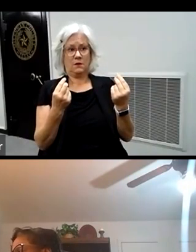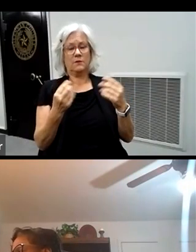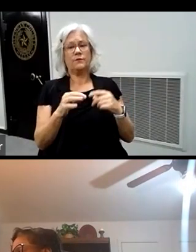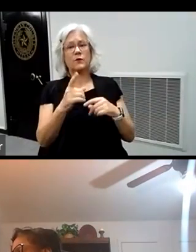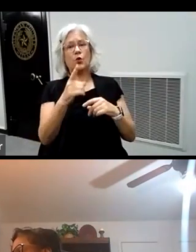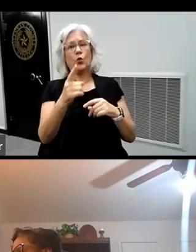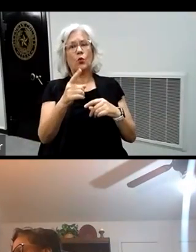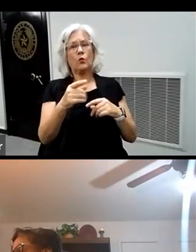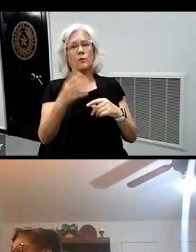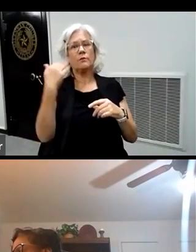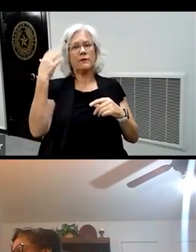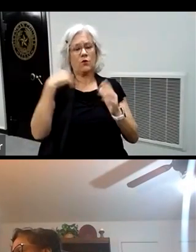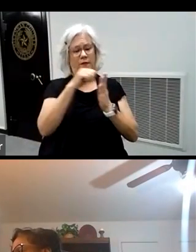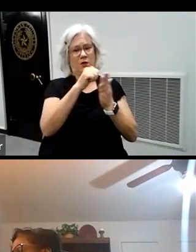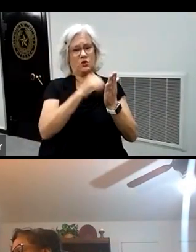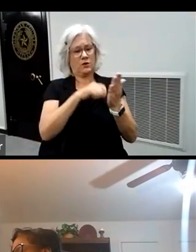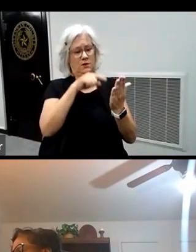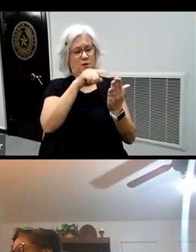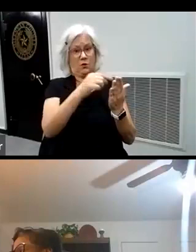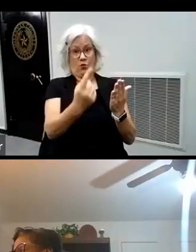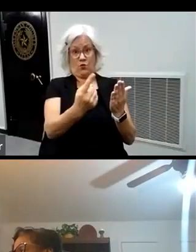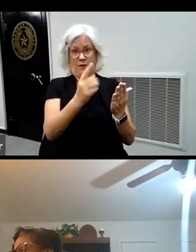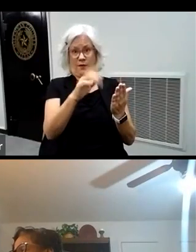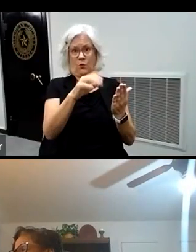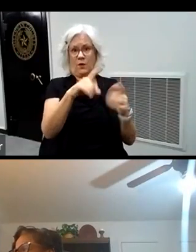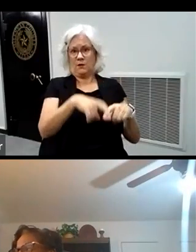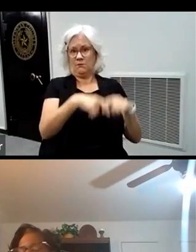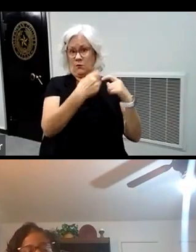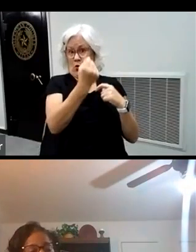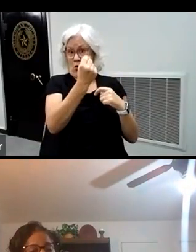items that is